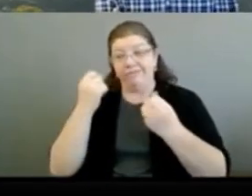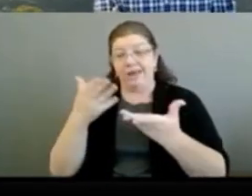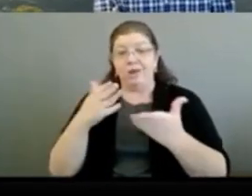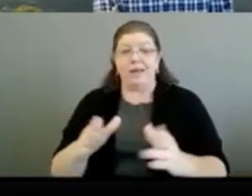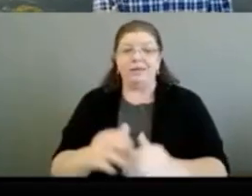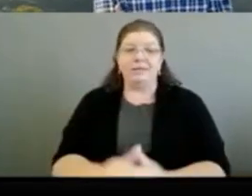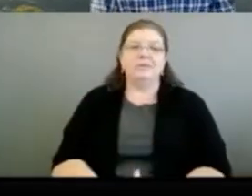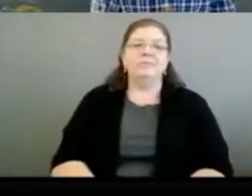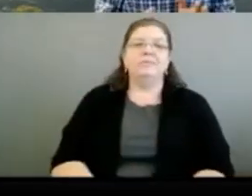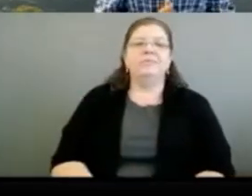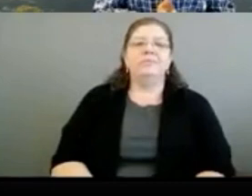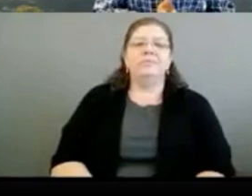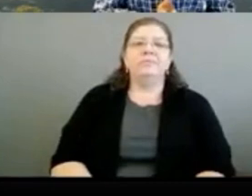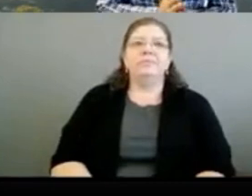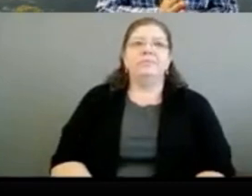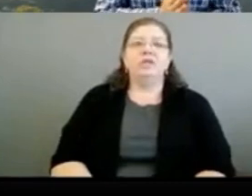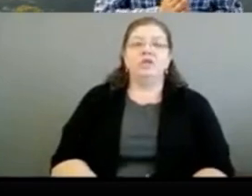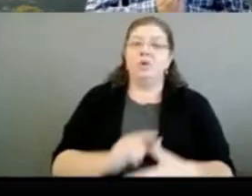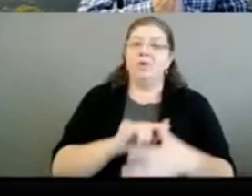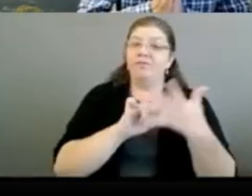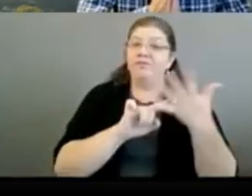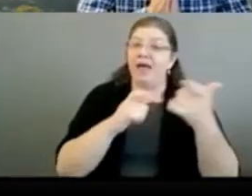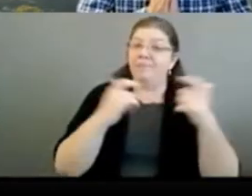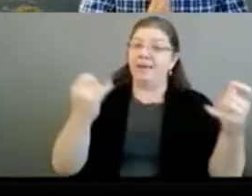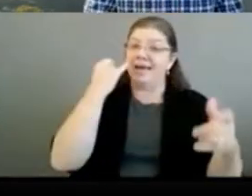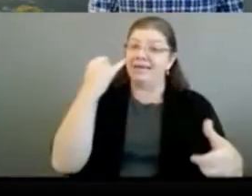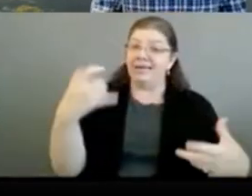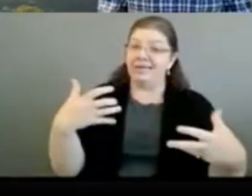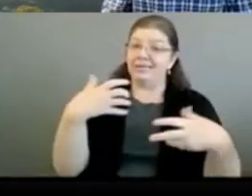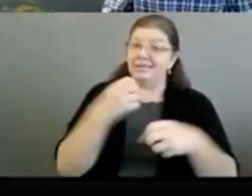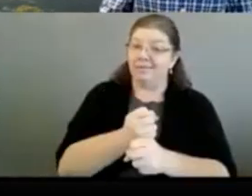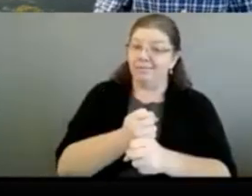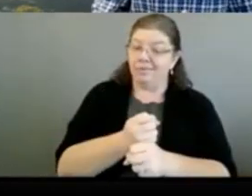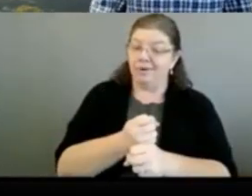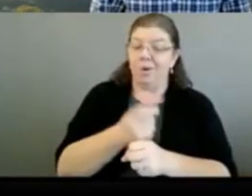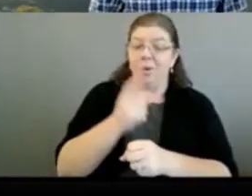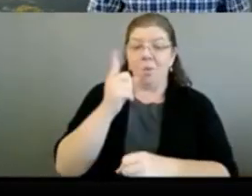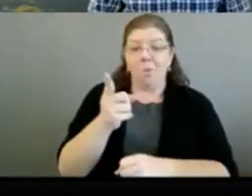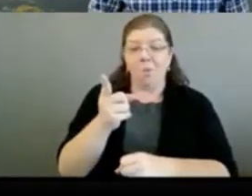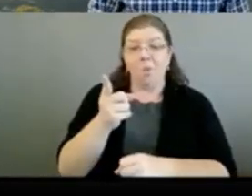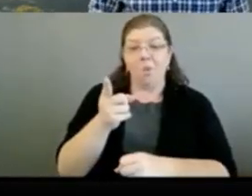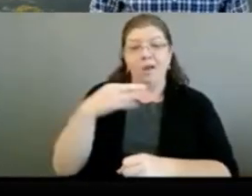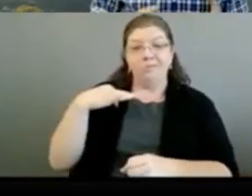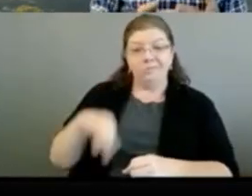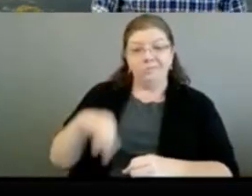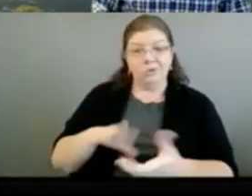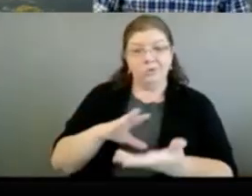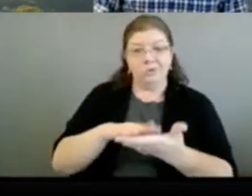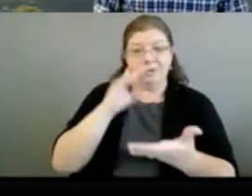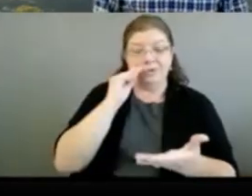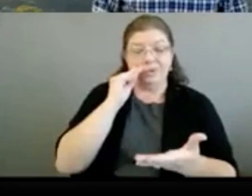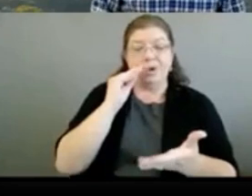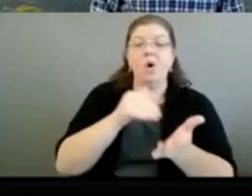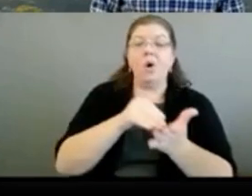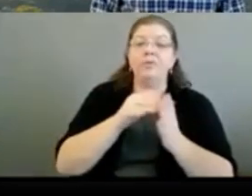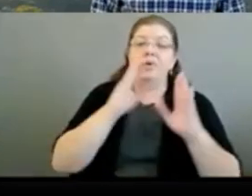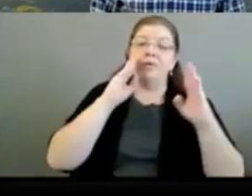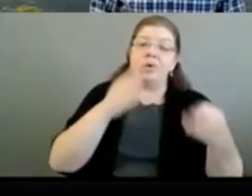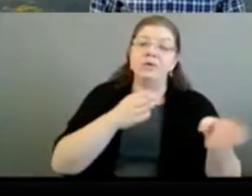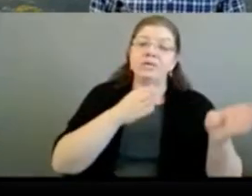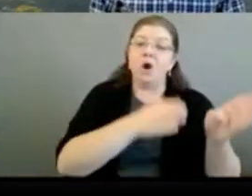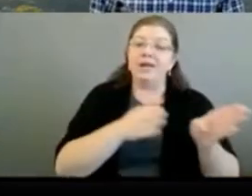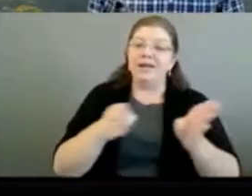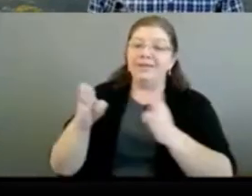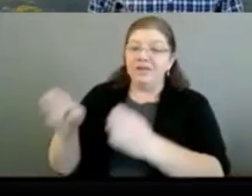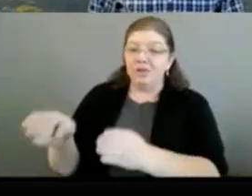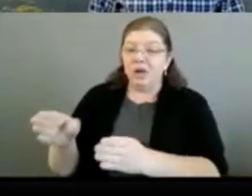Okay, so in summary of the 5 big ideas, if you want to take away one slide from this presentation, this is it. Though we often focus on individuals in our